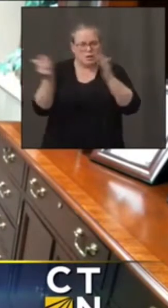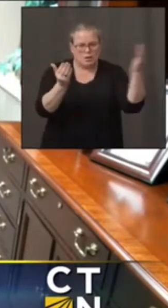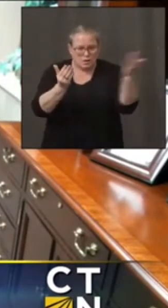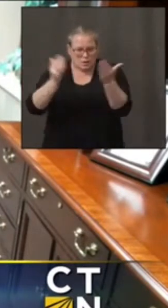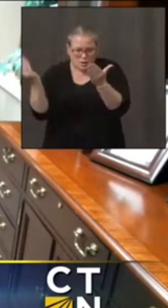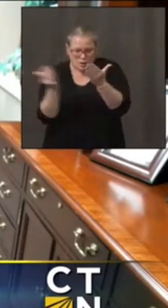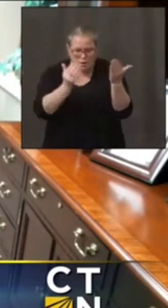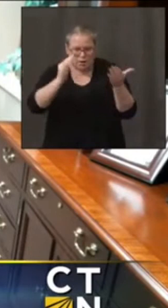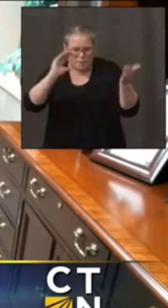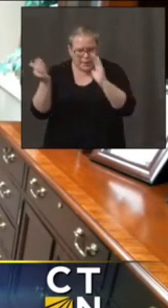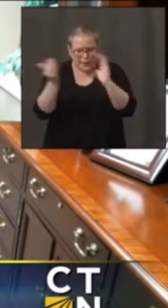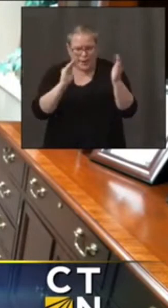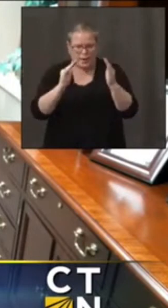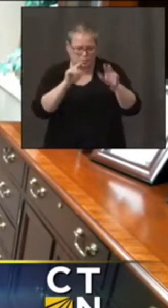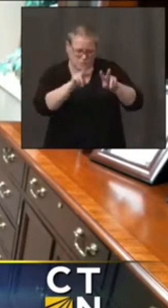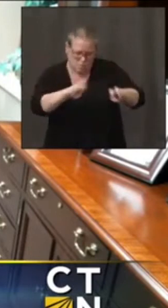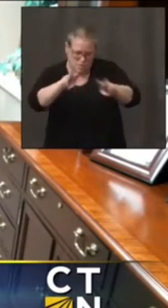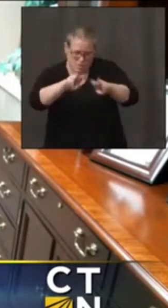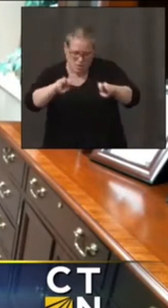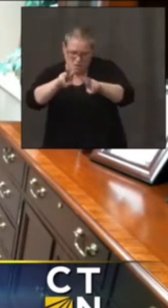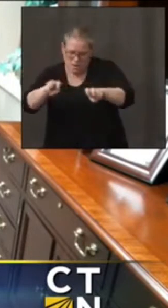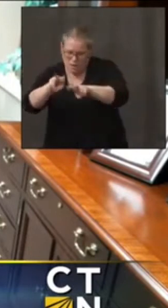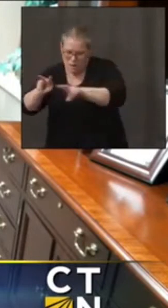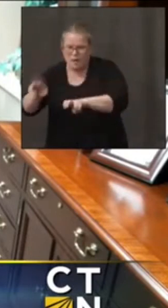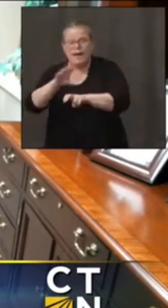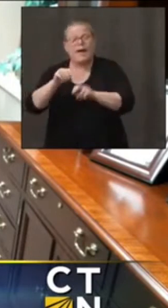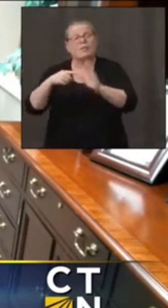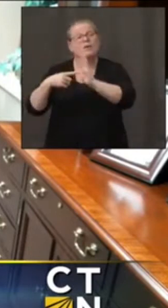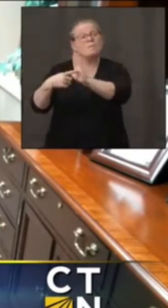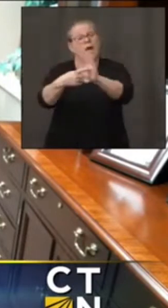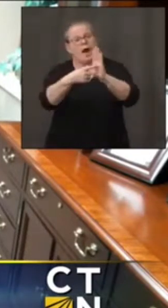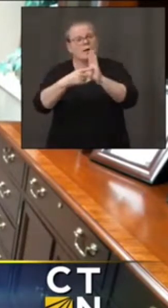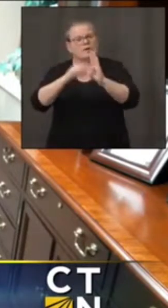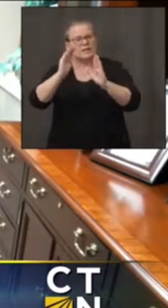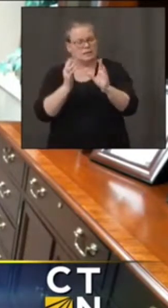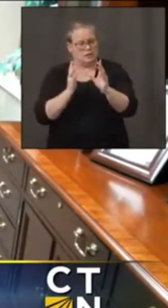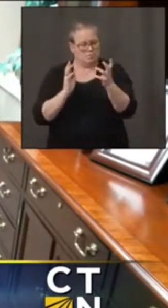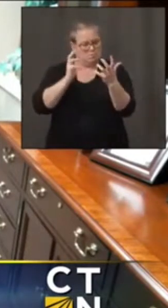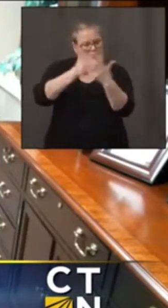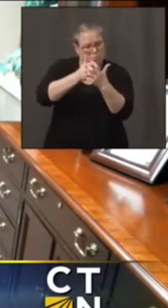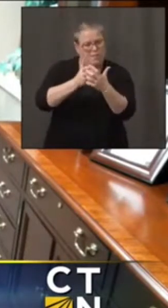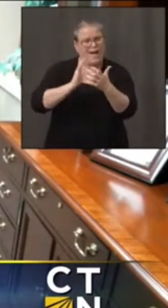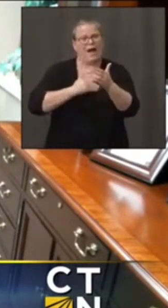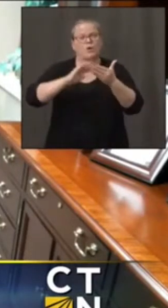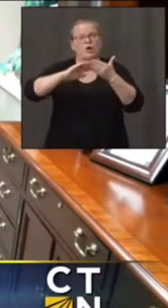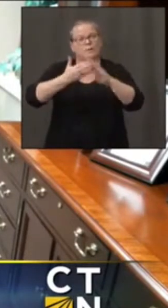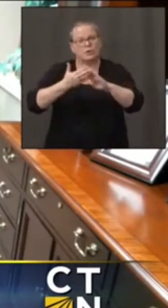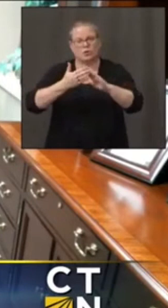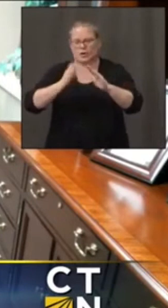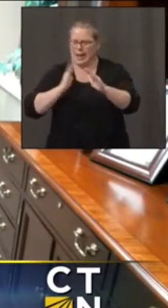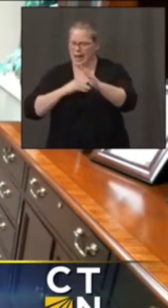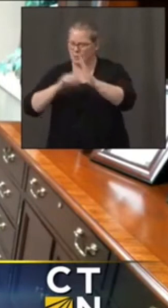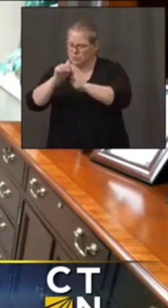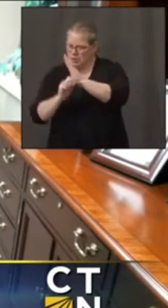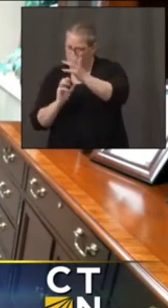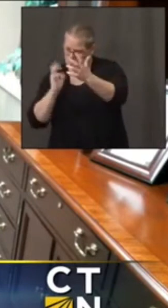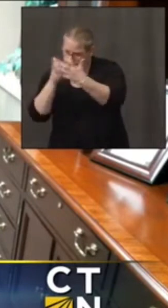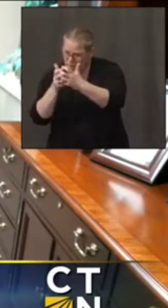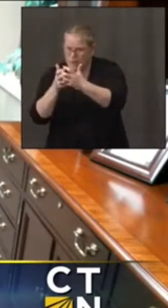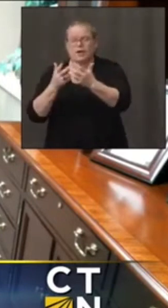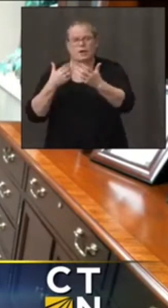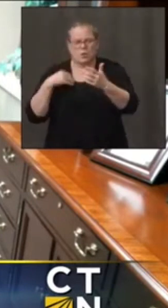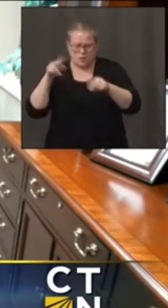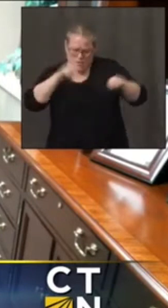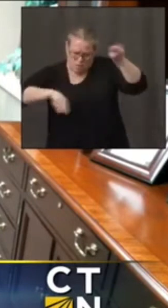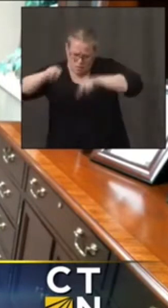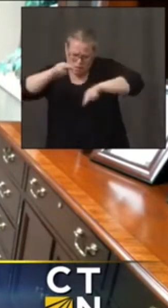extrapolate those models to our communities and our state. And I think in the coming weeks, we'll have a much more